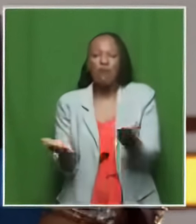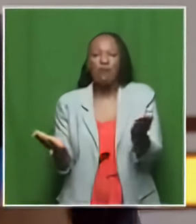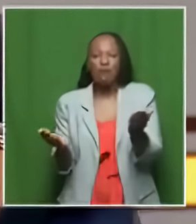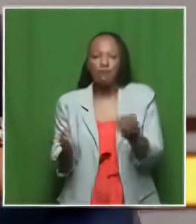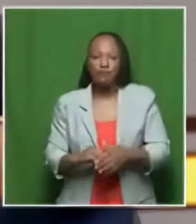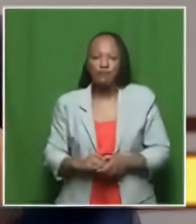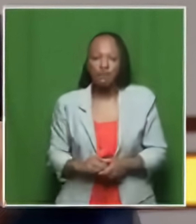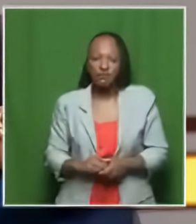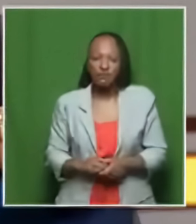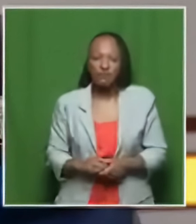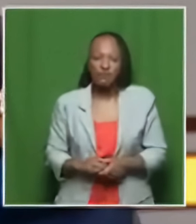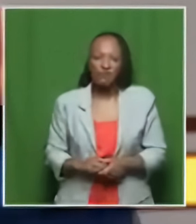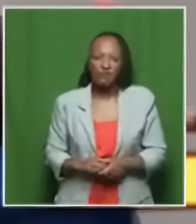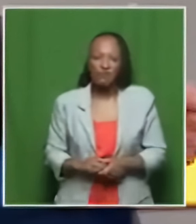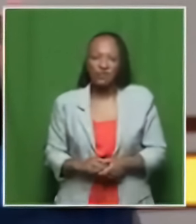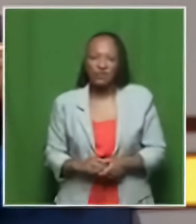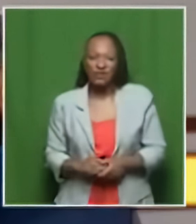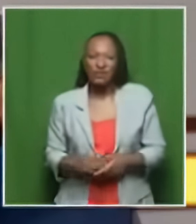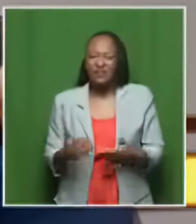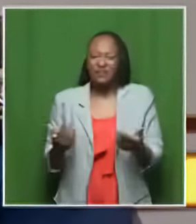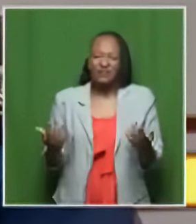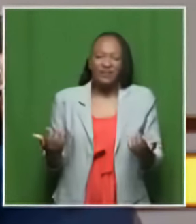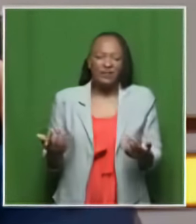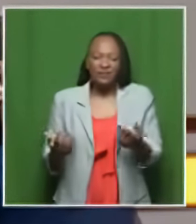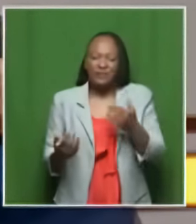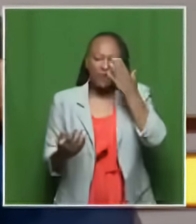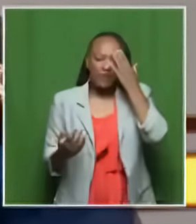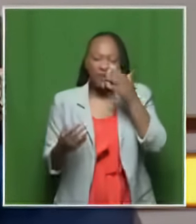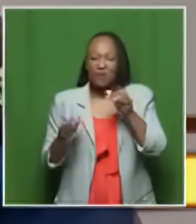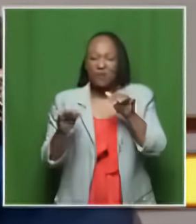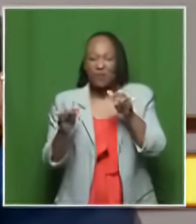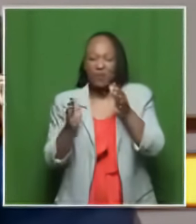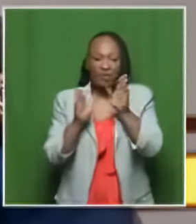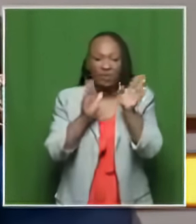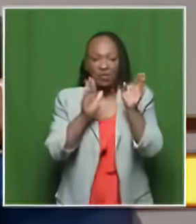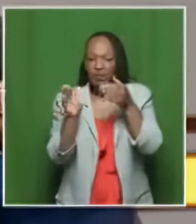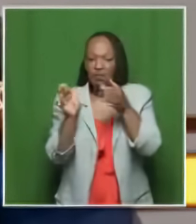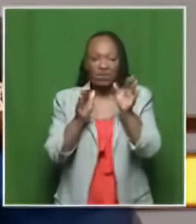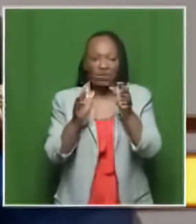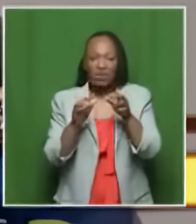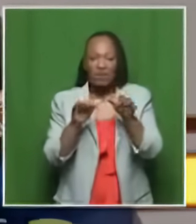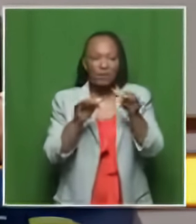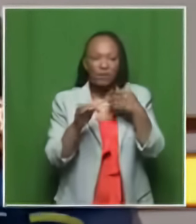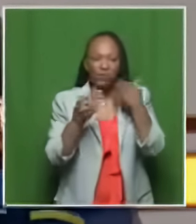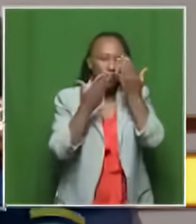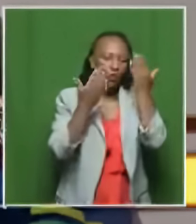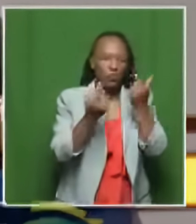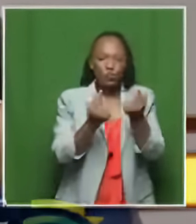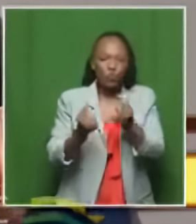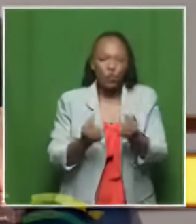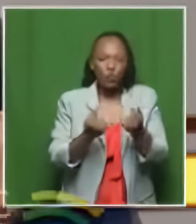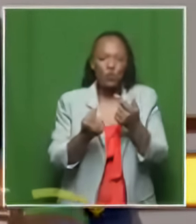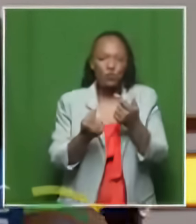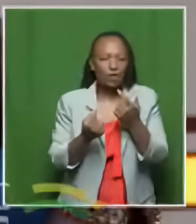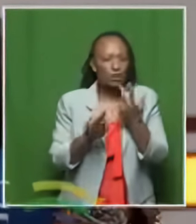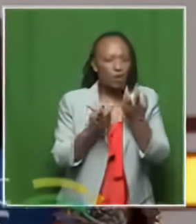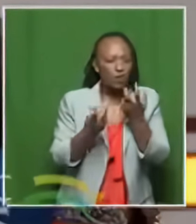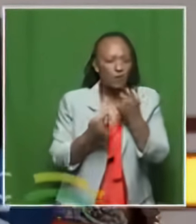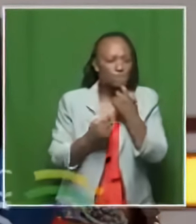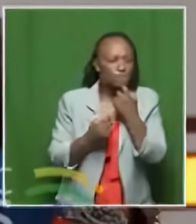But, I know the distraction. I know when people don't know what to do with themselves, they look at who can